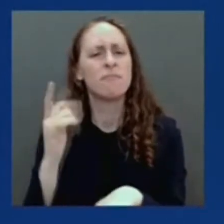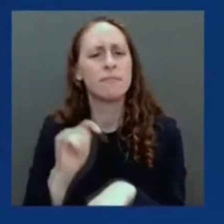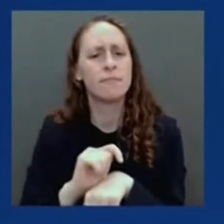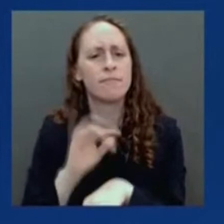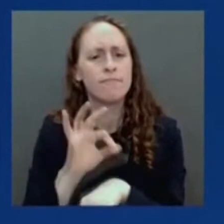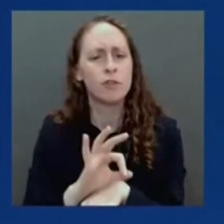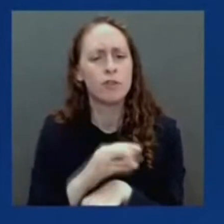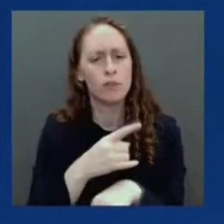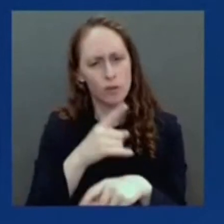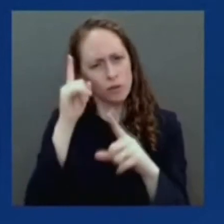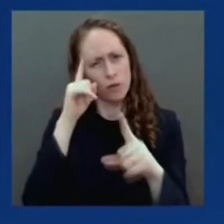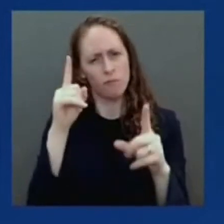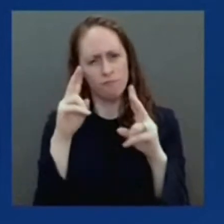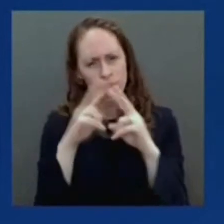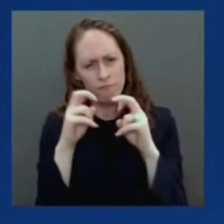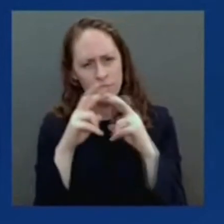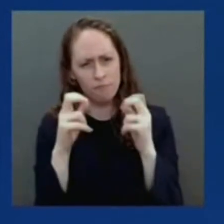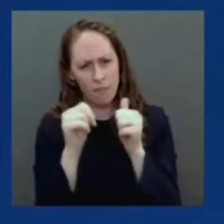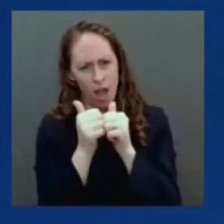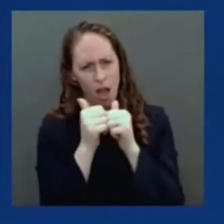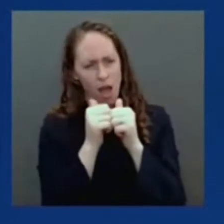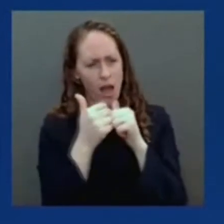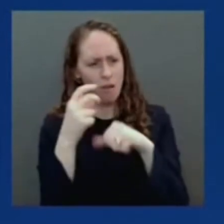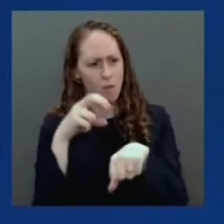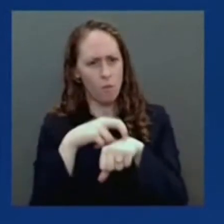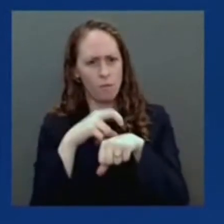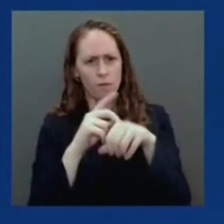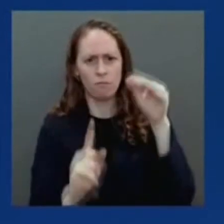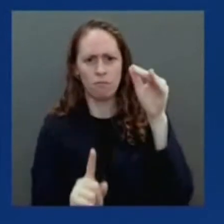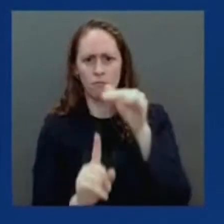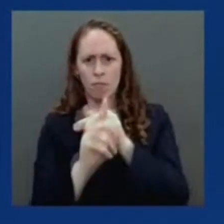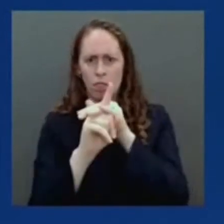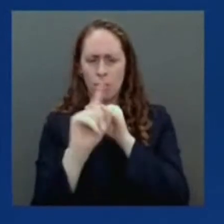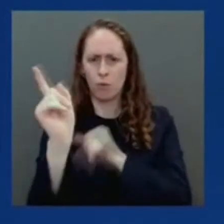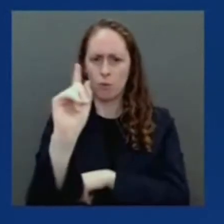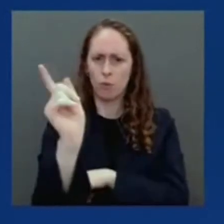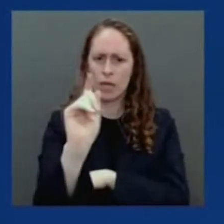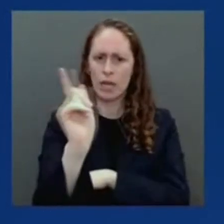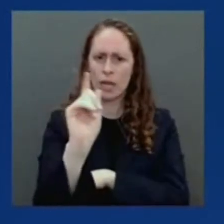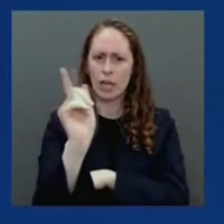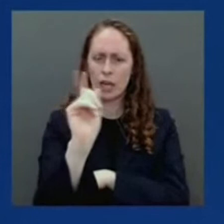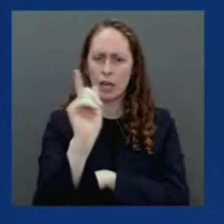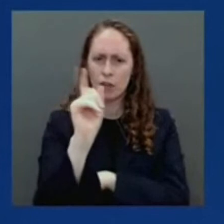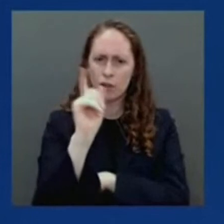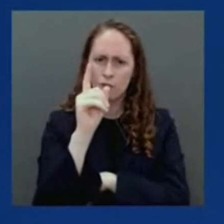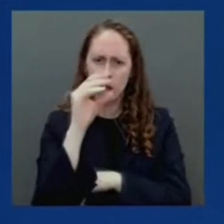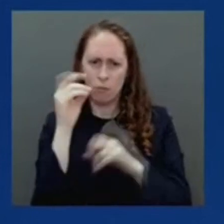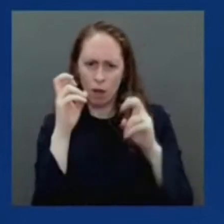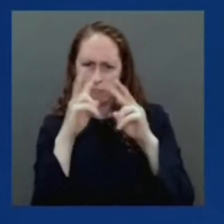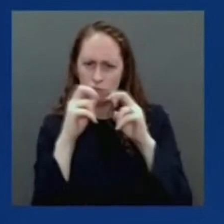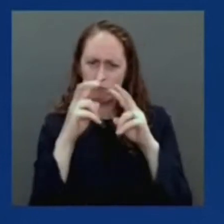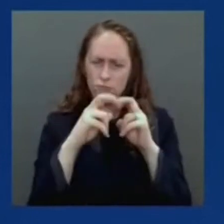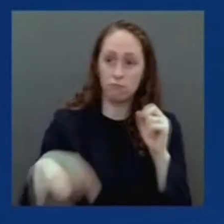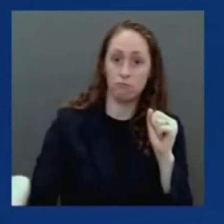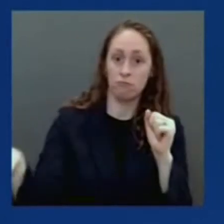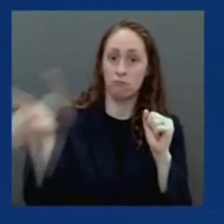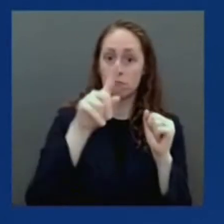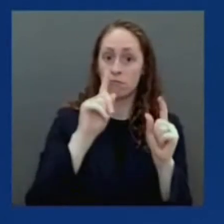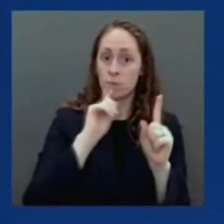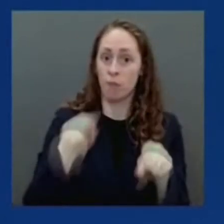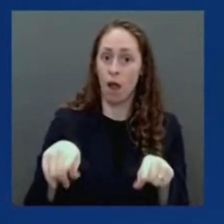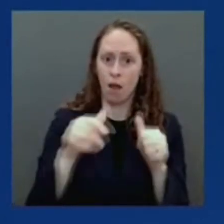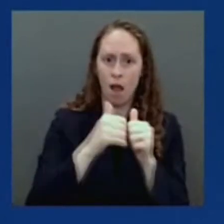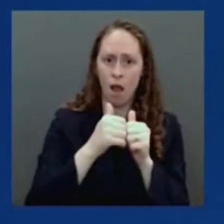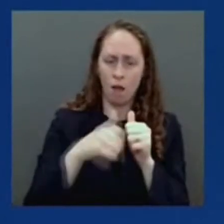the United States response across both the Trump and Biden administrations. It would be appointed by